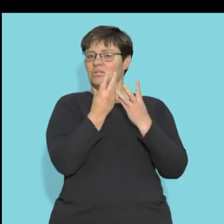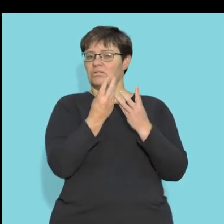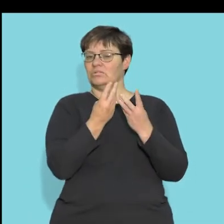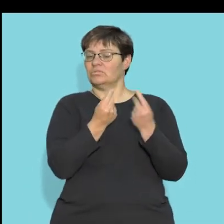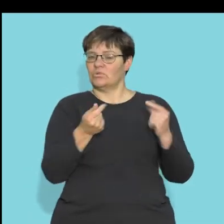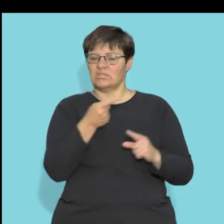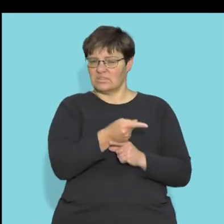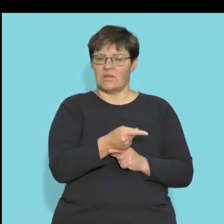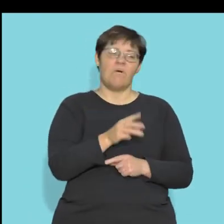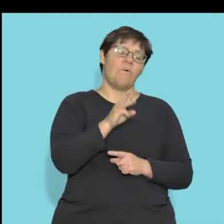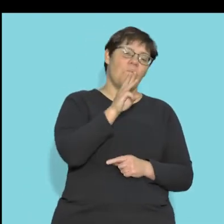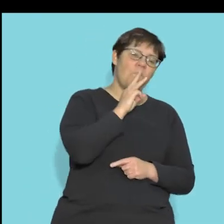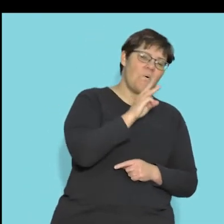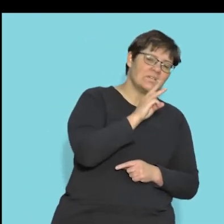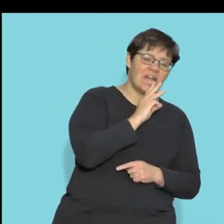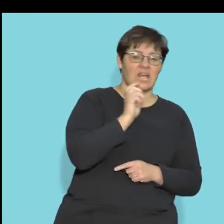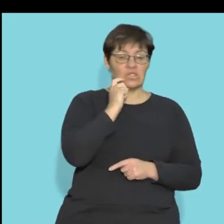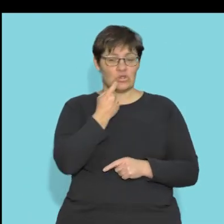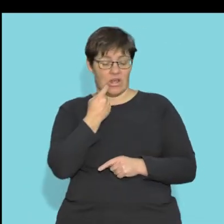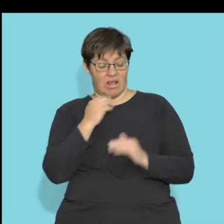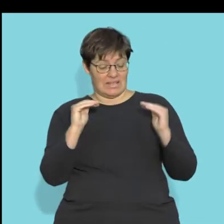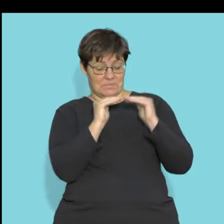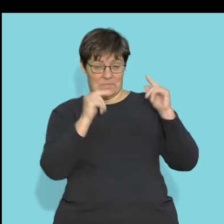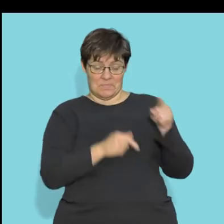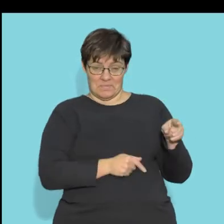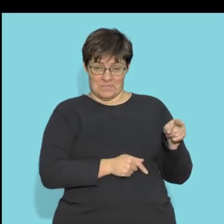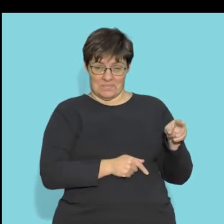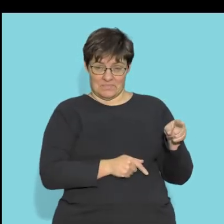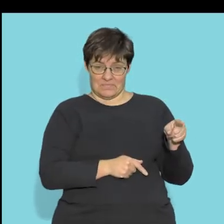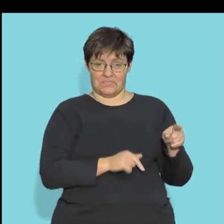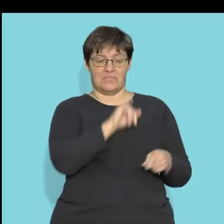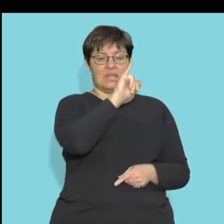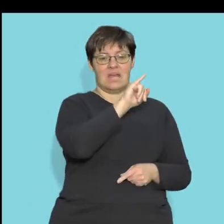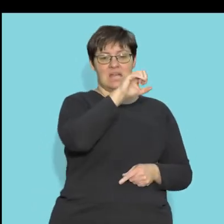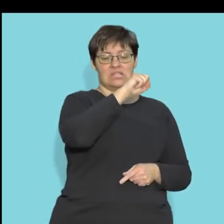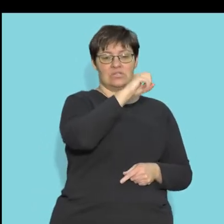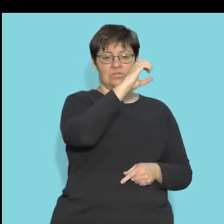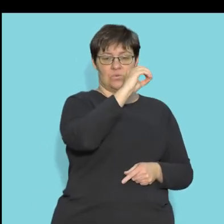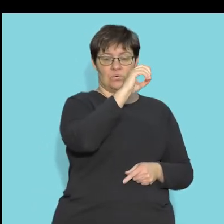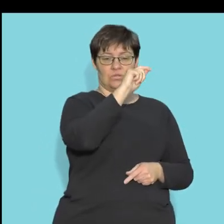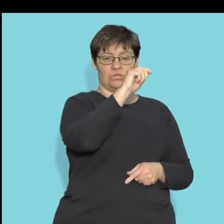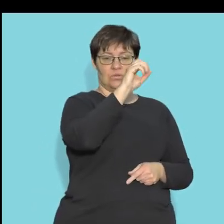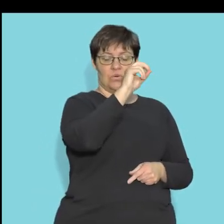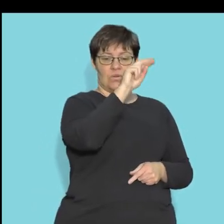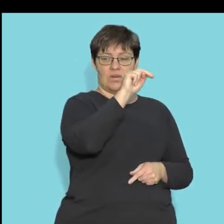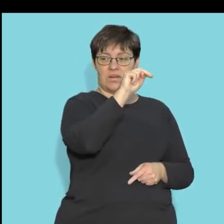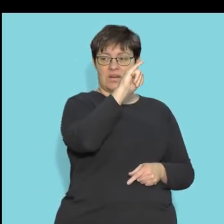of this solution where the water and the sugar is equal is